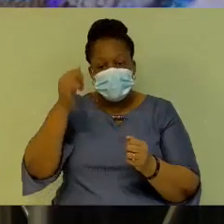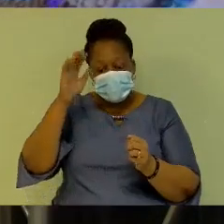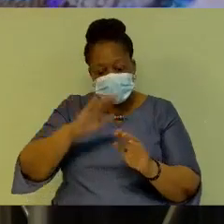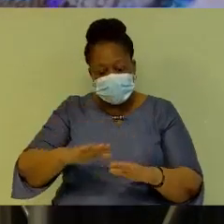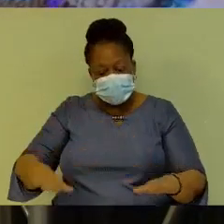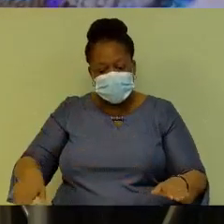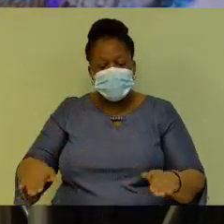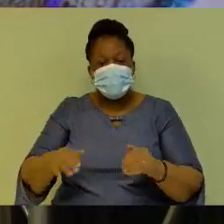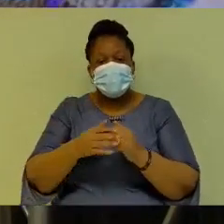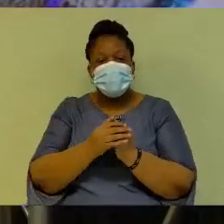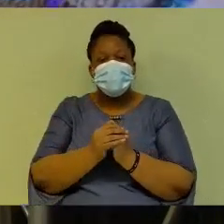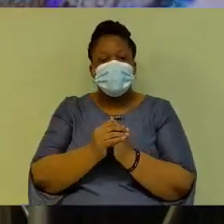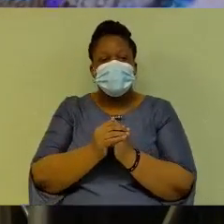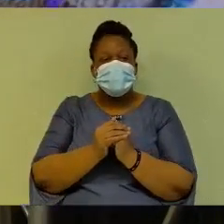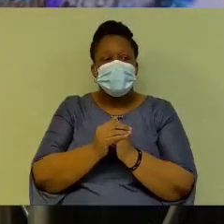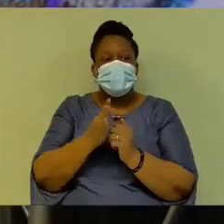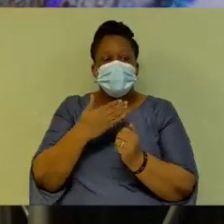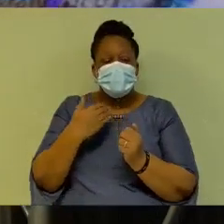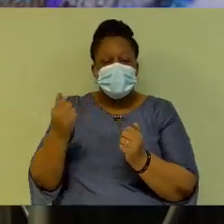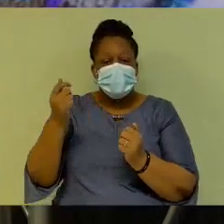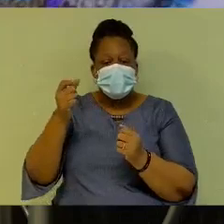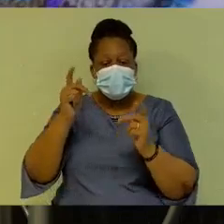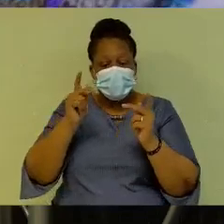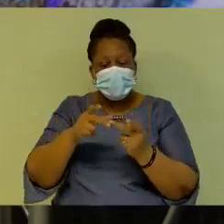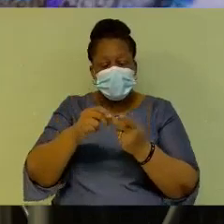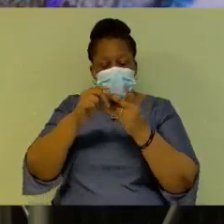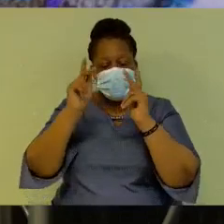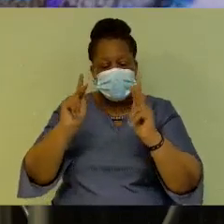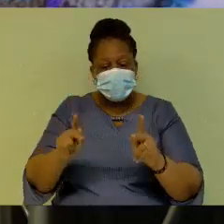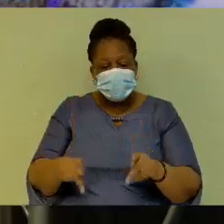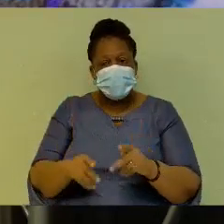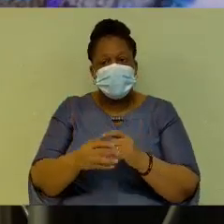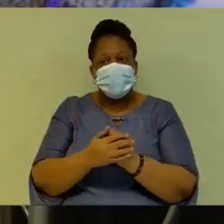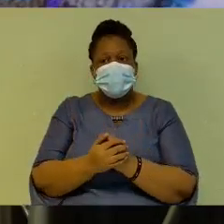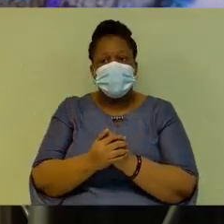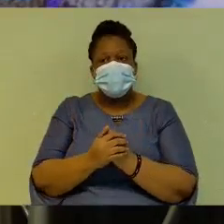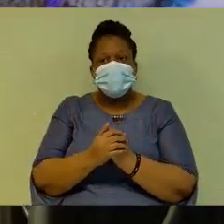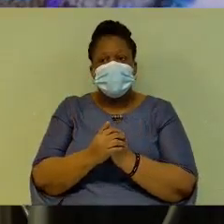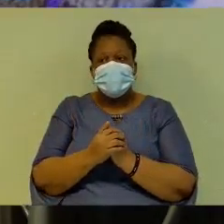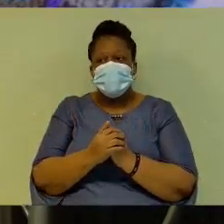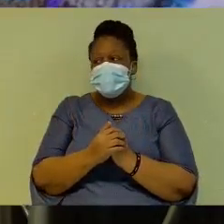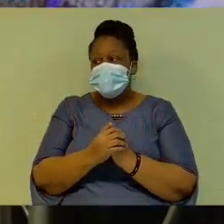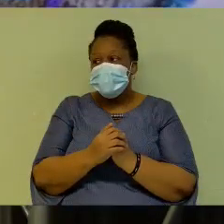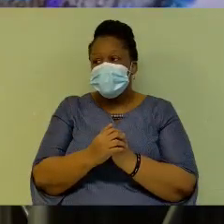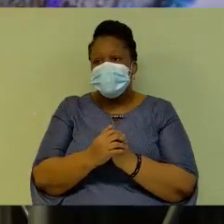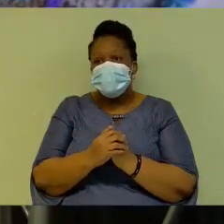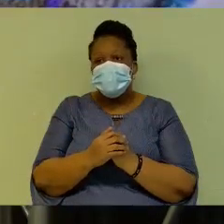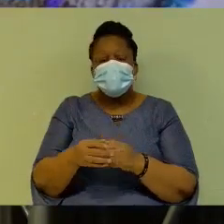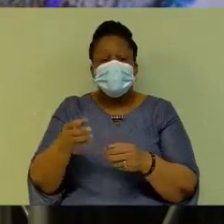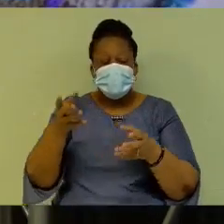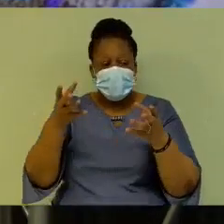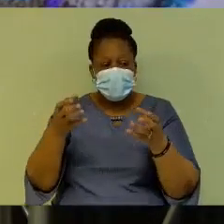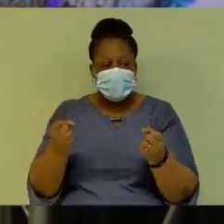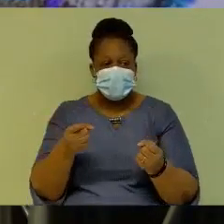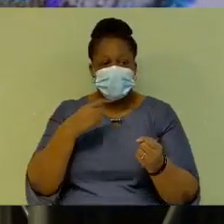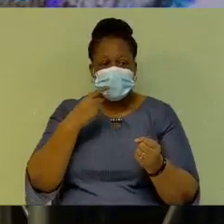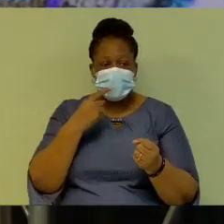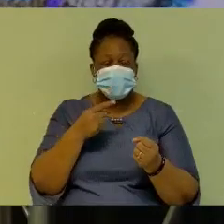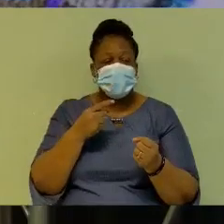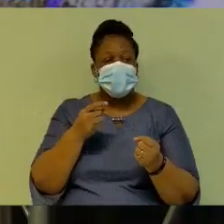on behalf of vulnerable populations. This is done through advocacy, education, and